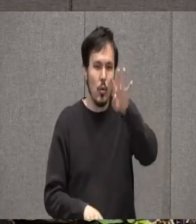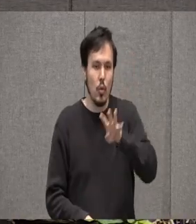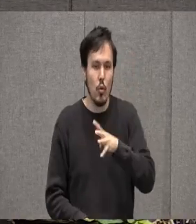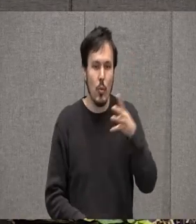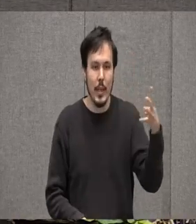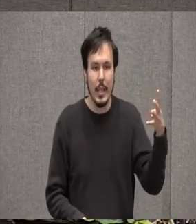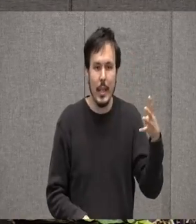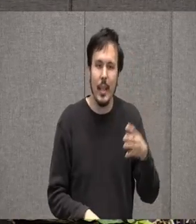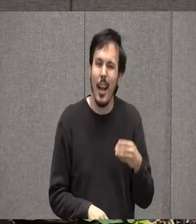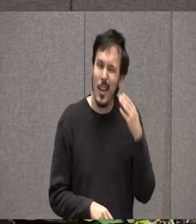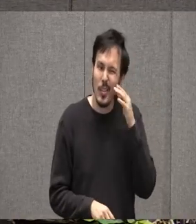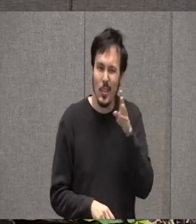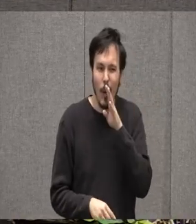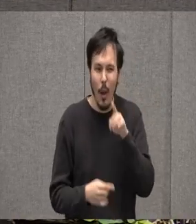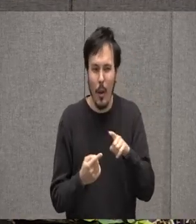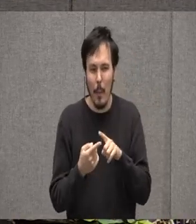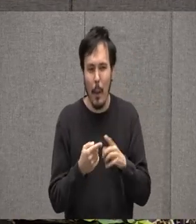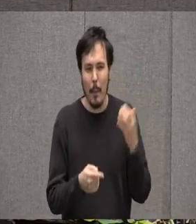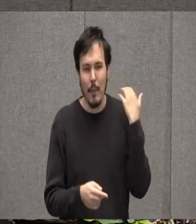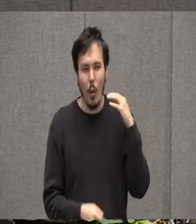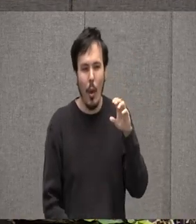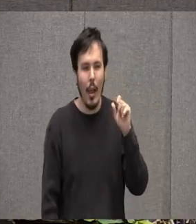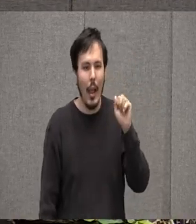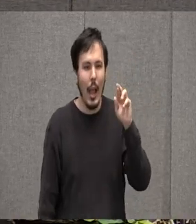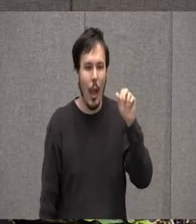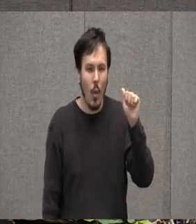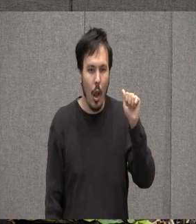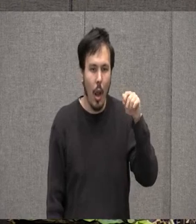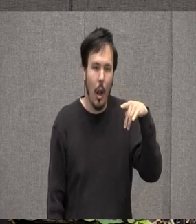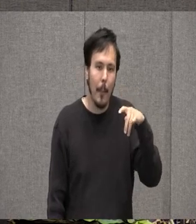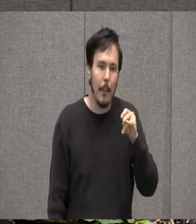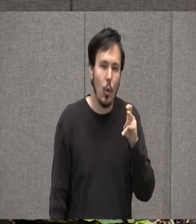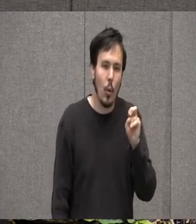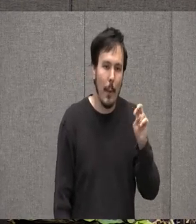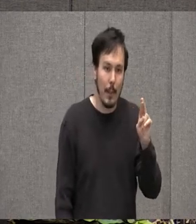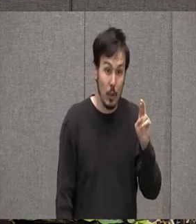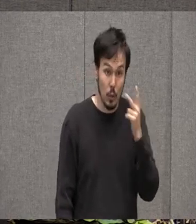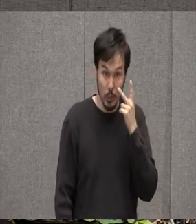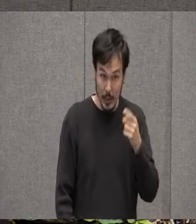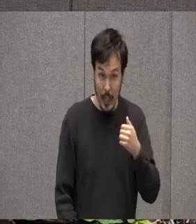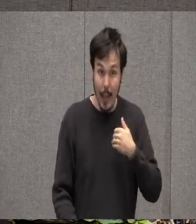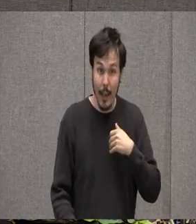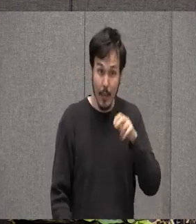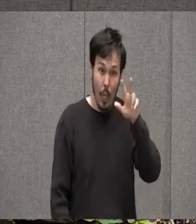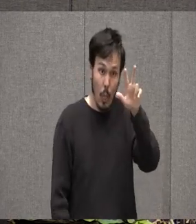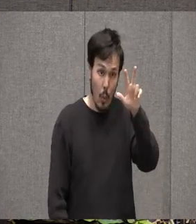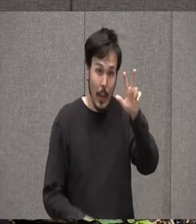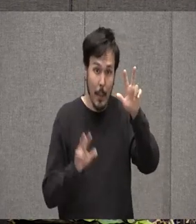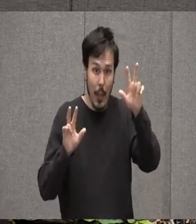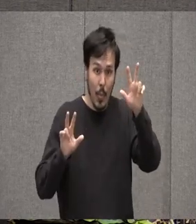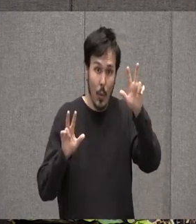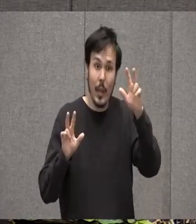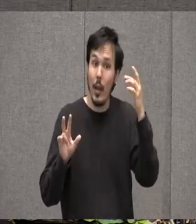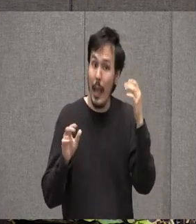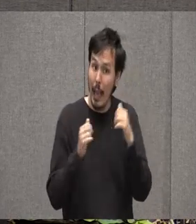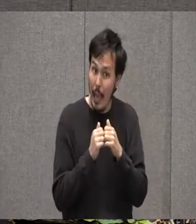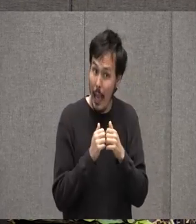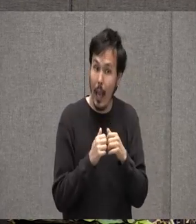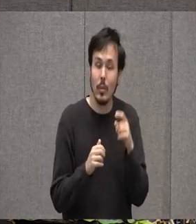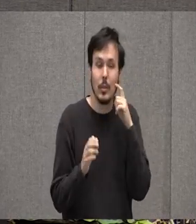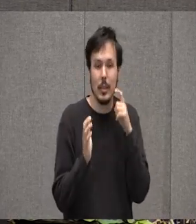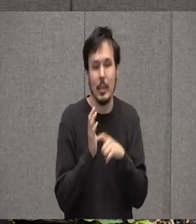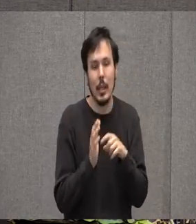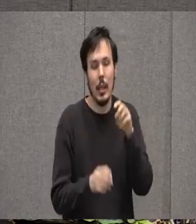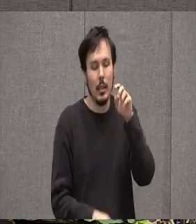little bit about like area and perimeter, so you can tell that I have a 3x3 because number one, it's a square. I